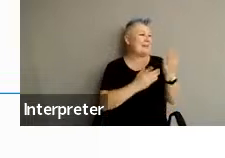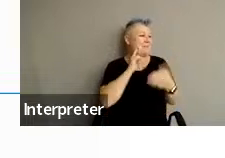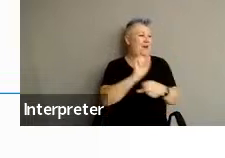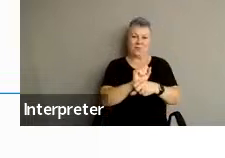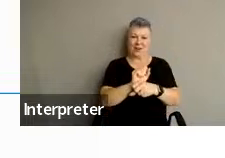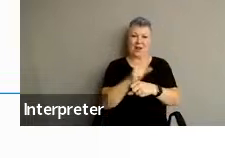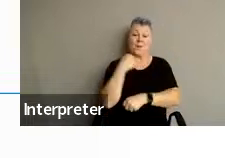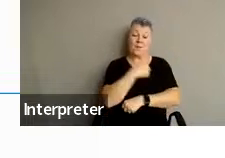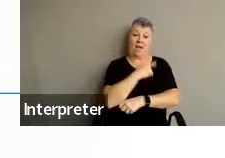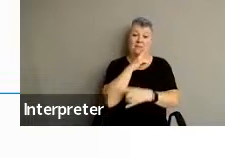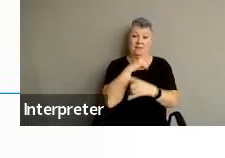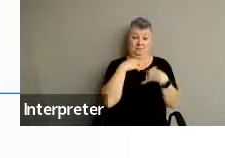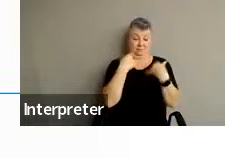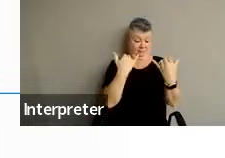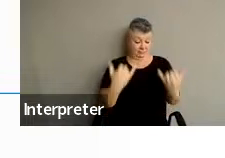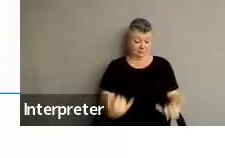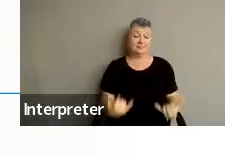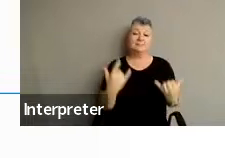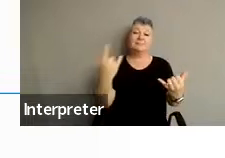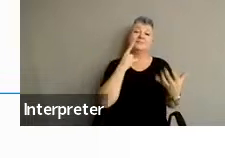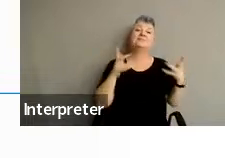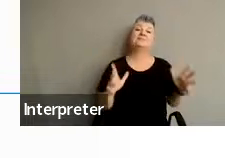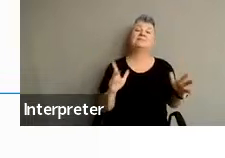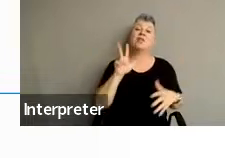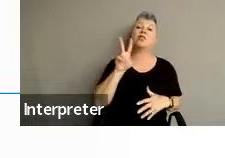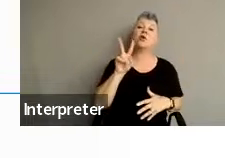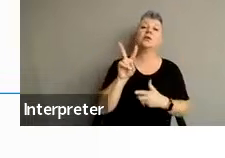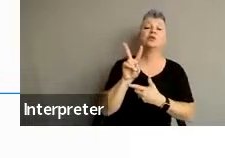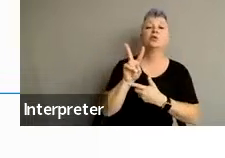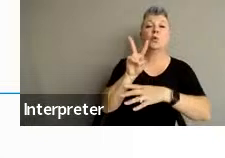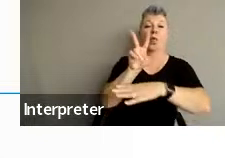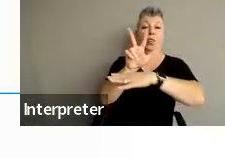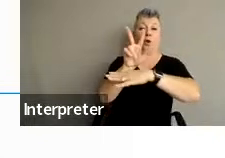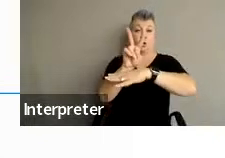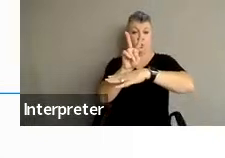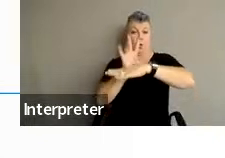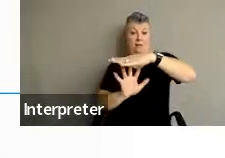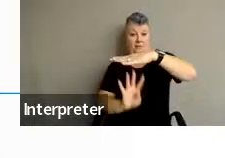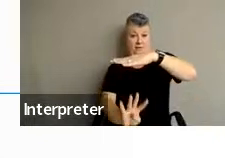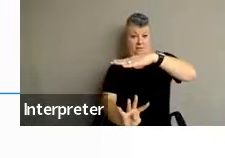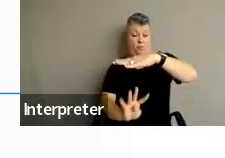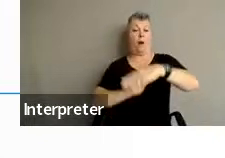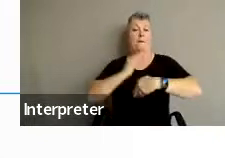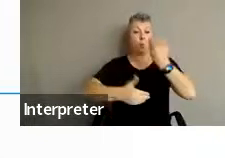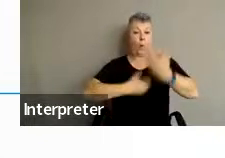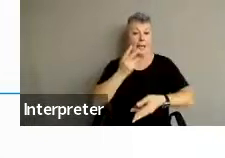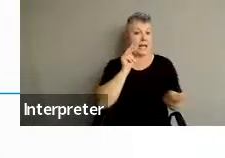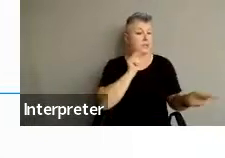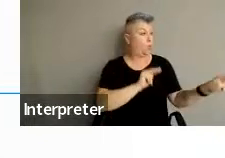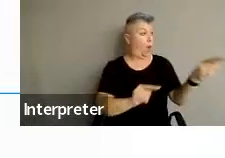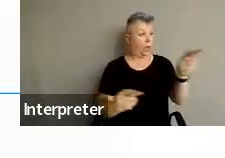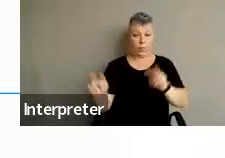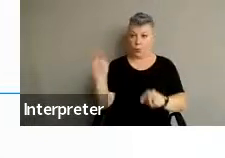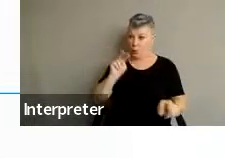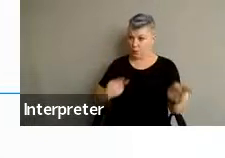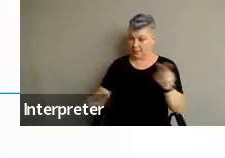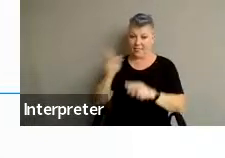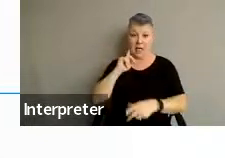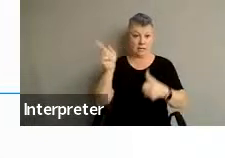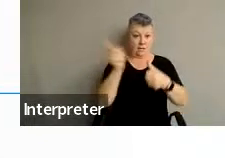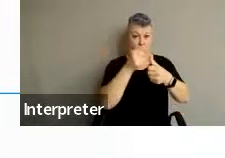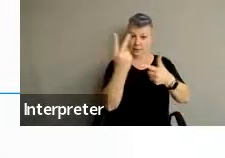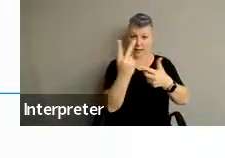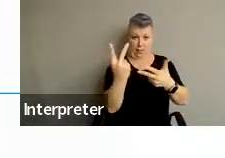to date completed 32 out of 54 process walkthroughs, and that's a step-by-step guide with